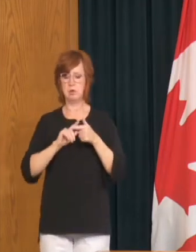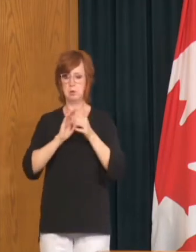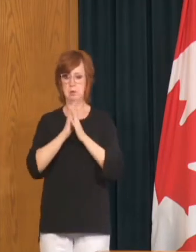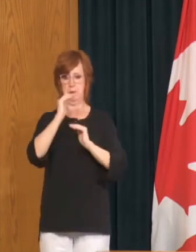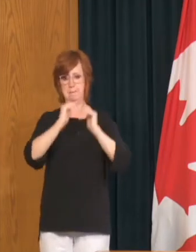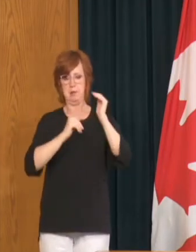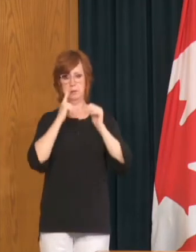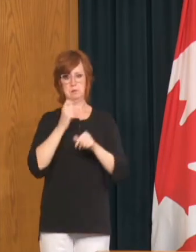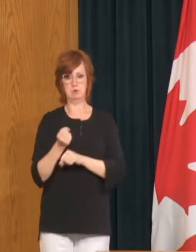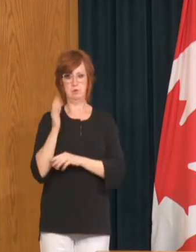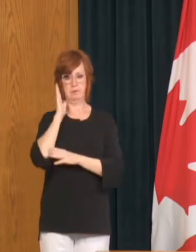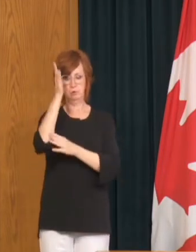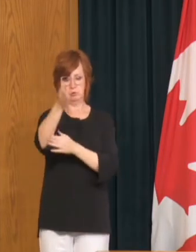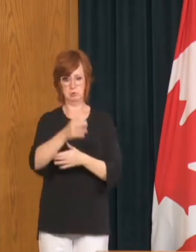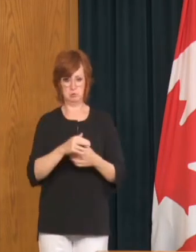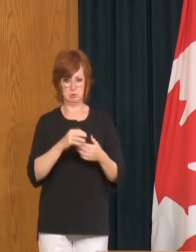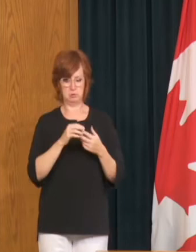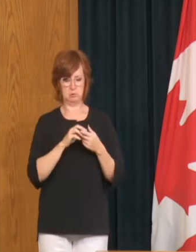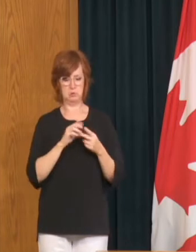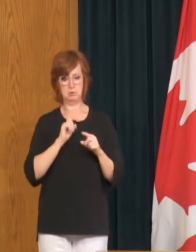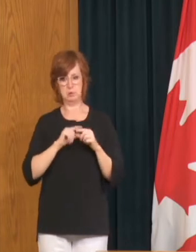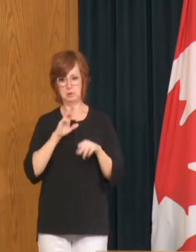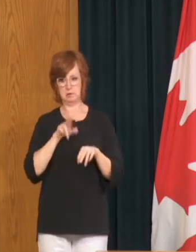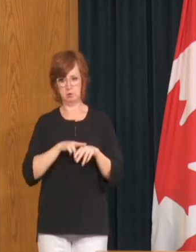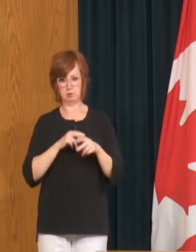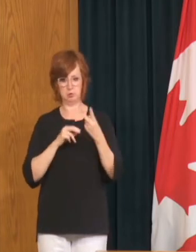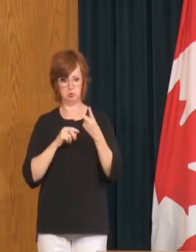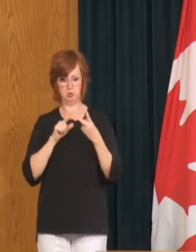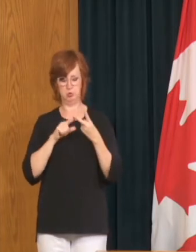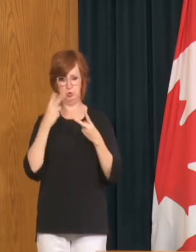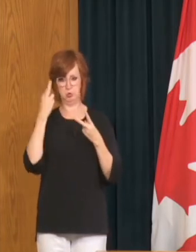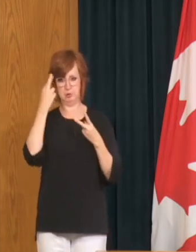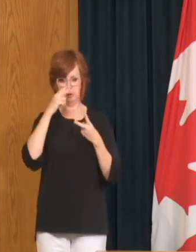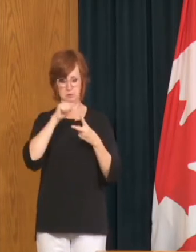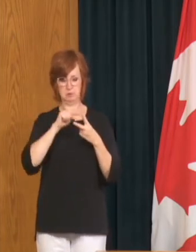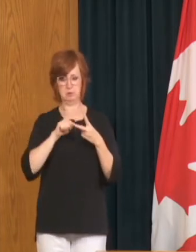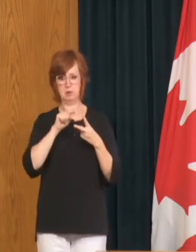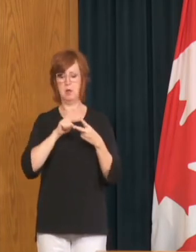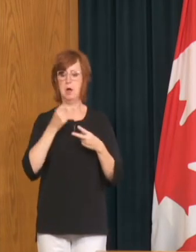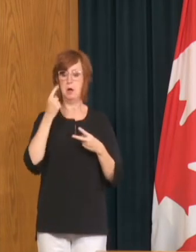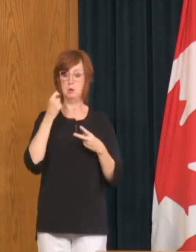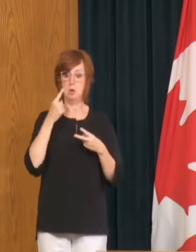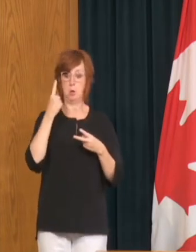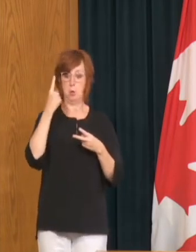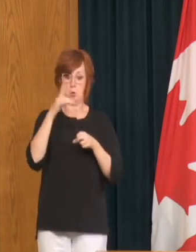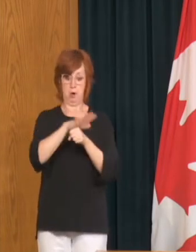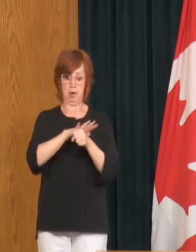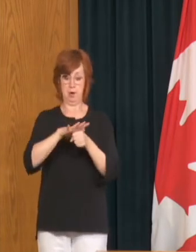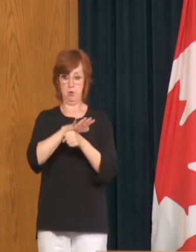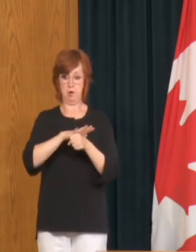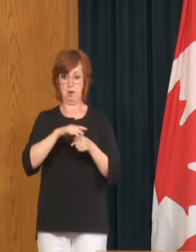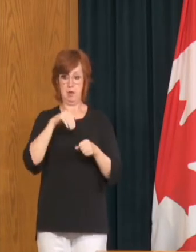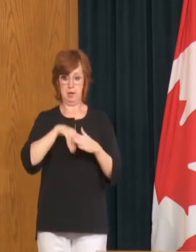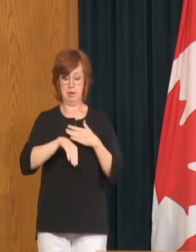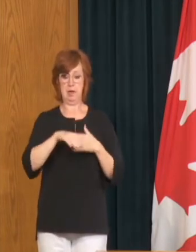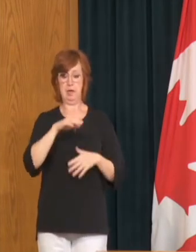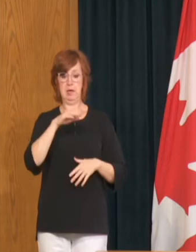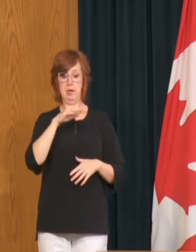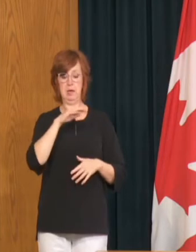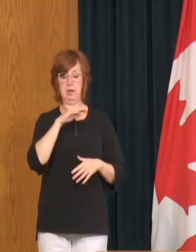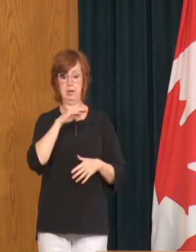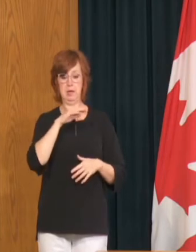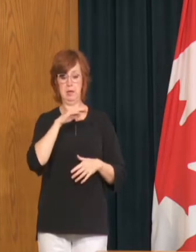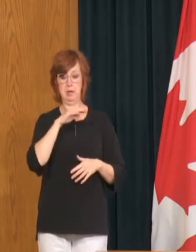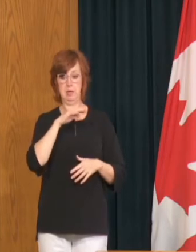of the matter is two things again. One, there's one jurisdiction in this nation that has introduced and passed a budget now.